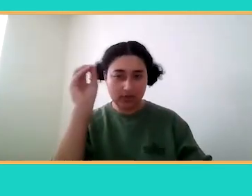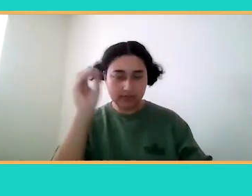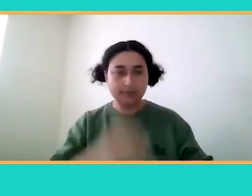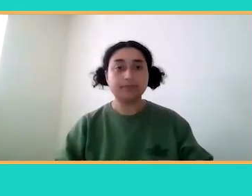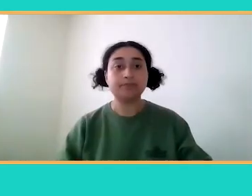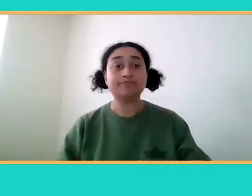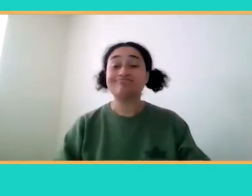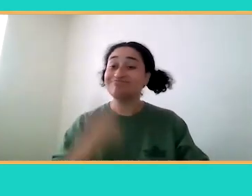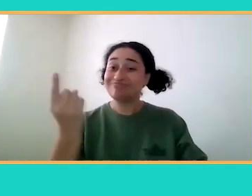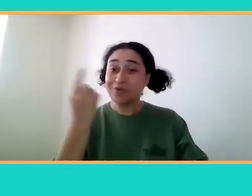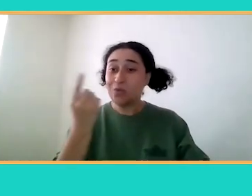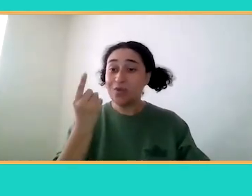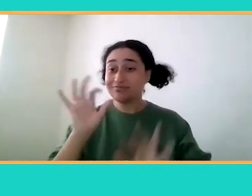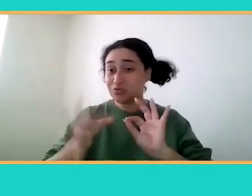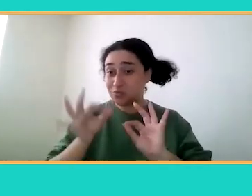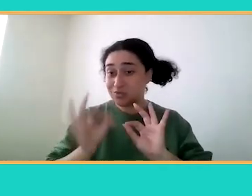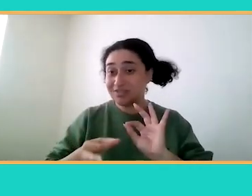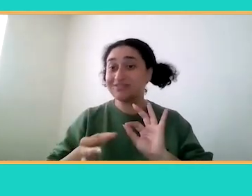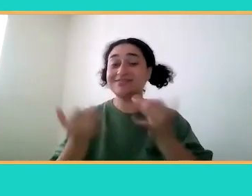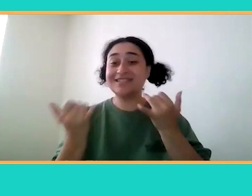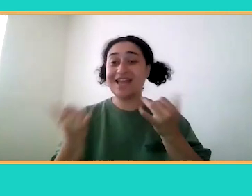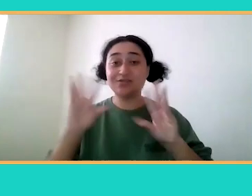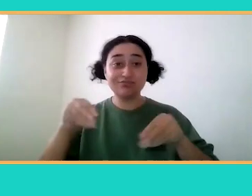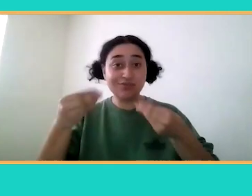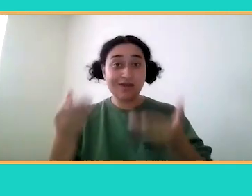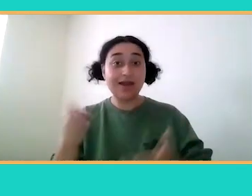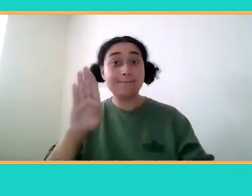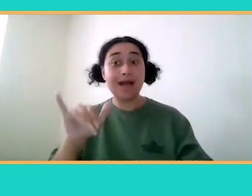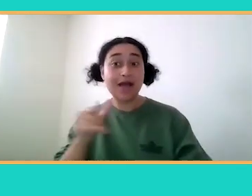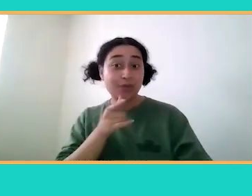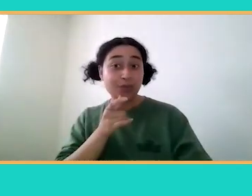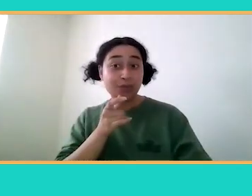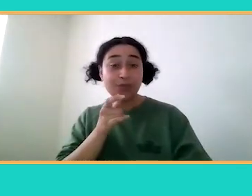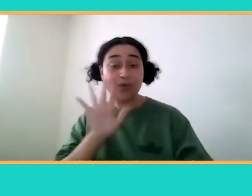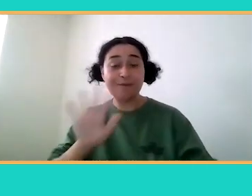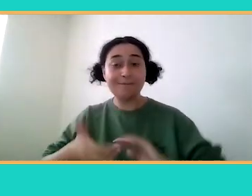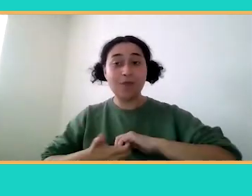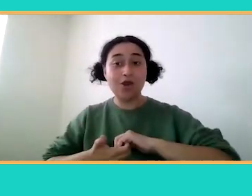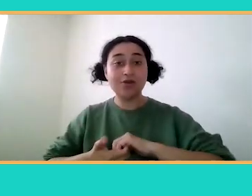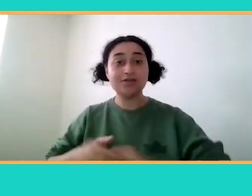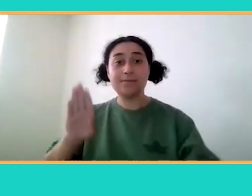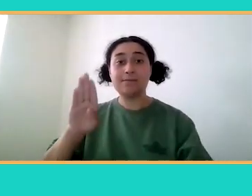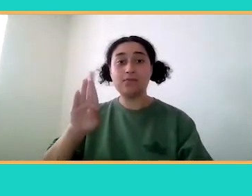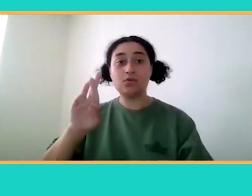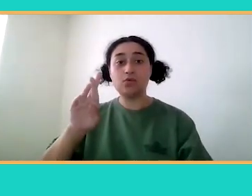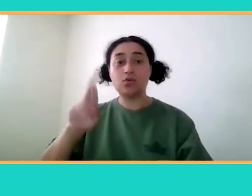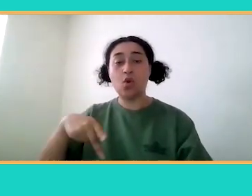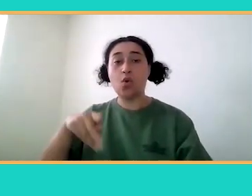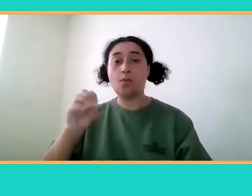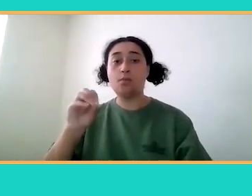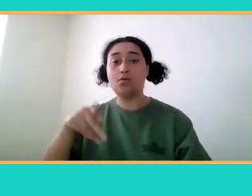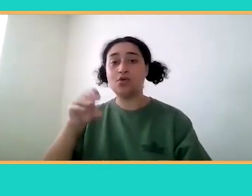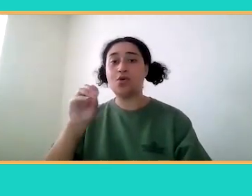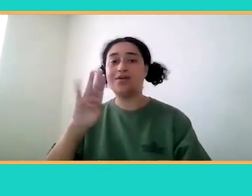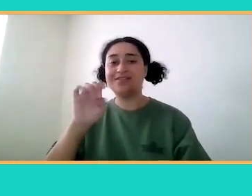As always, ASL interpretation today is provided by our partners at Pro Bono ASL, making